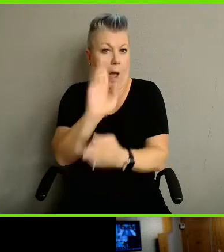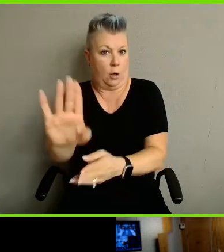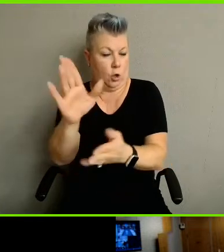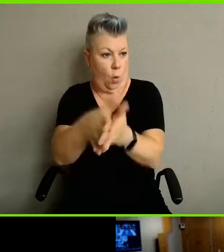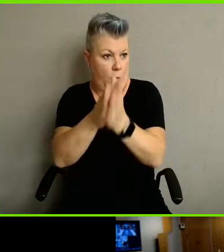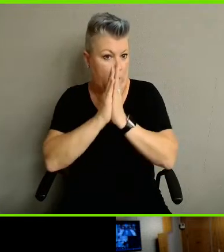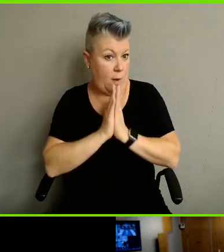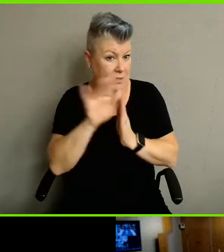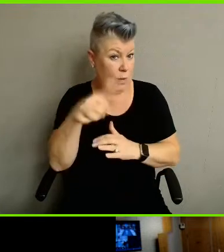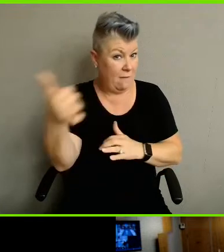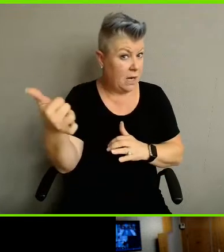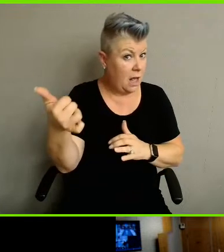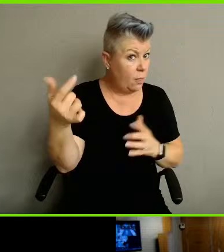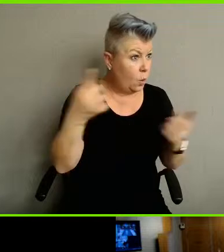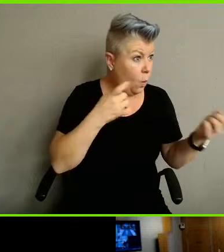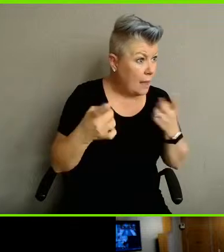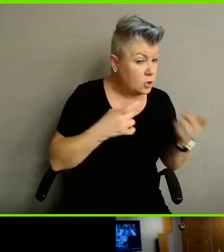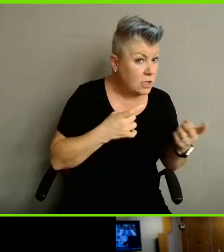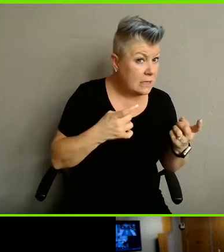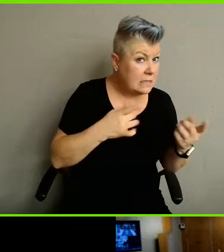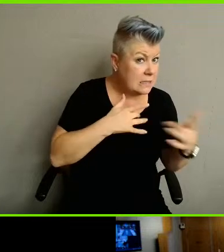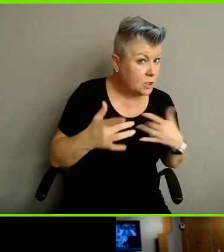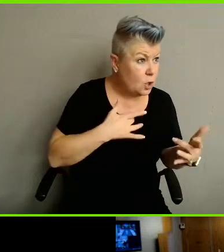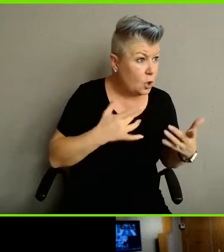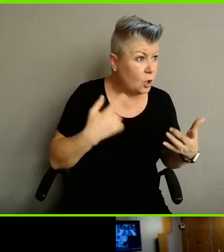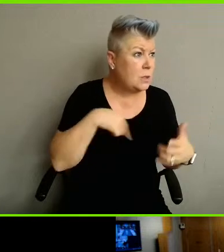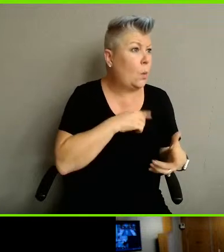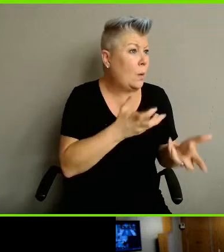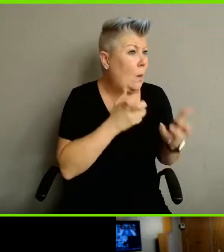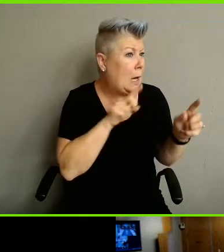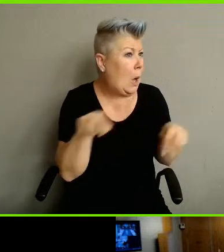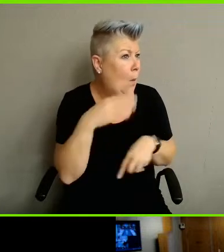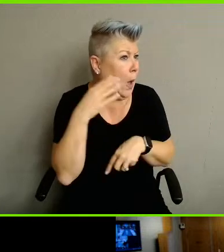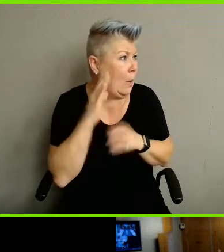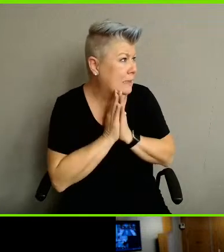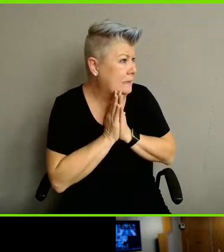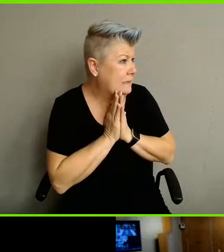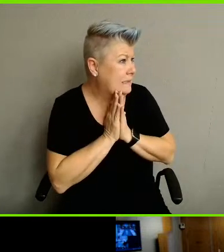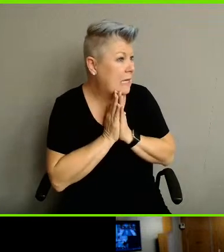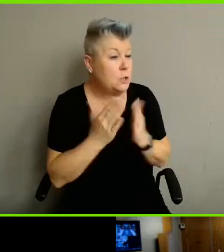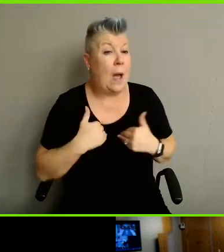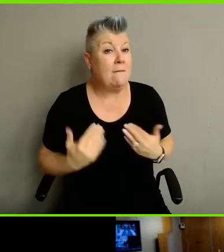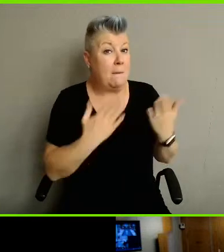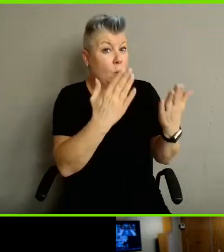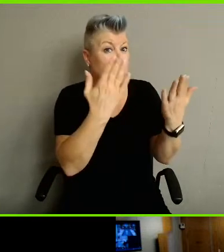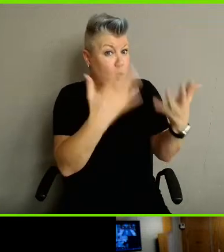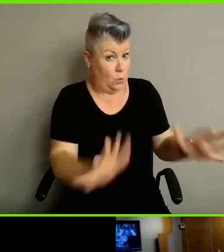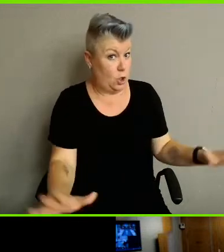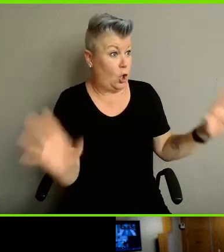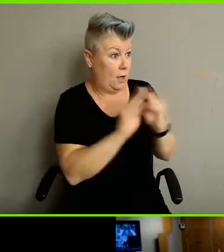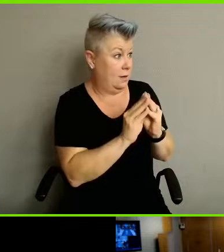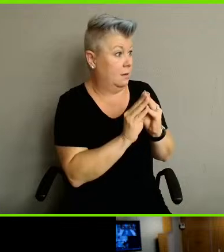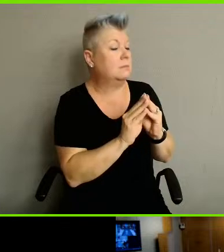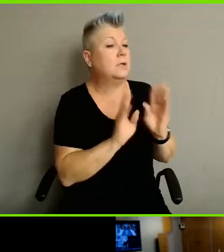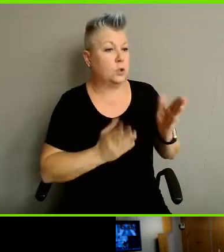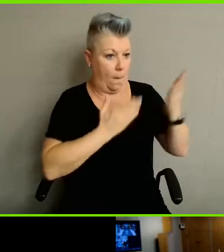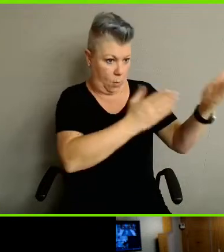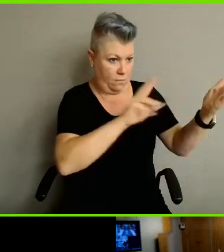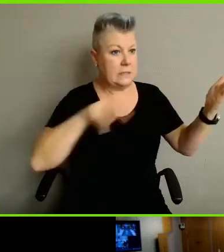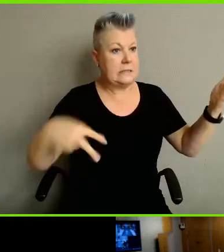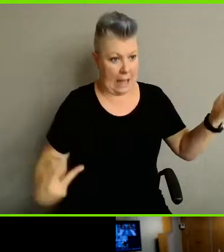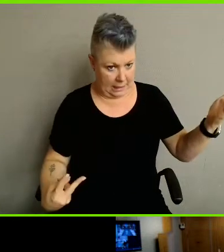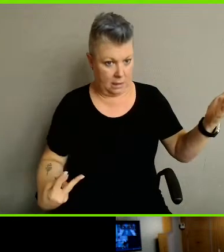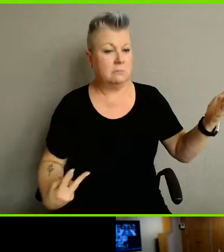Any other questions, concerns, comments? We all want to go home? Do I have a motion to adjourn? So moved.